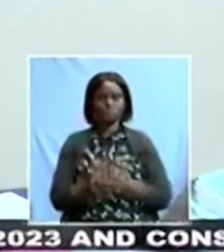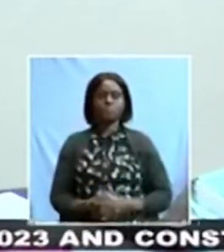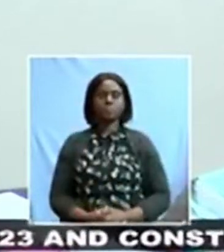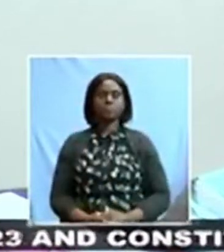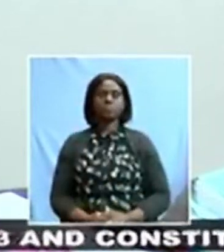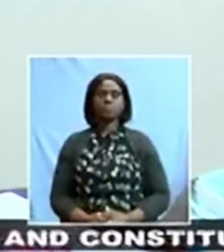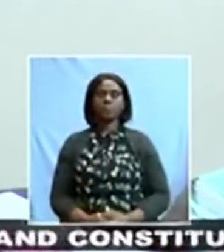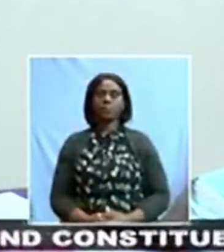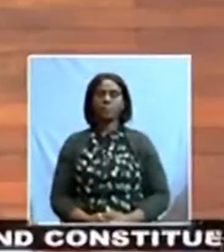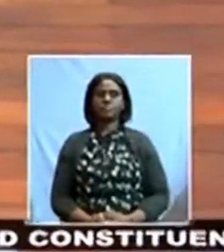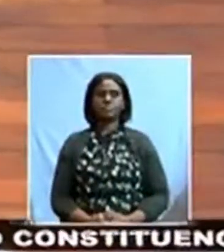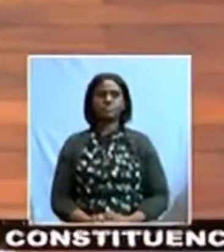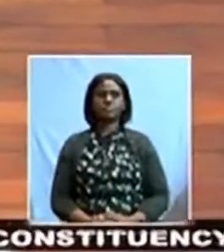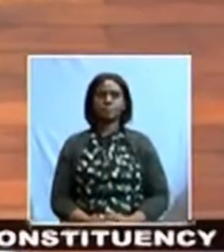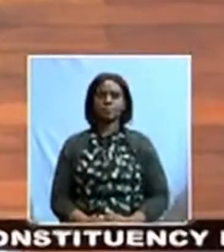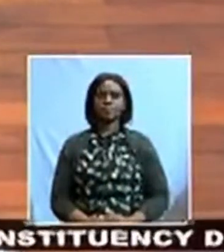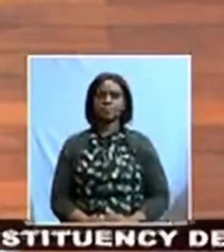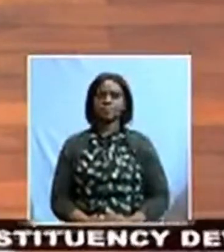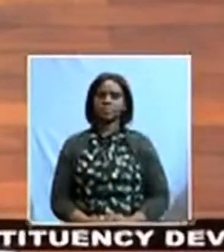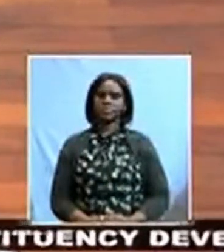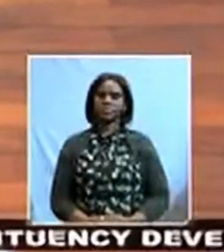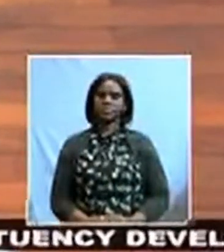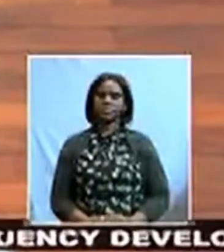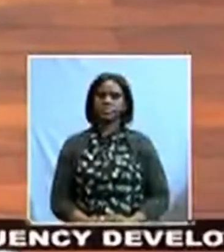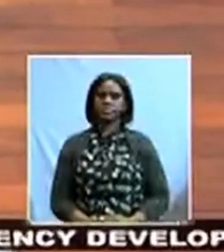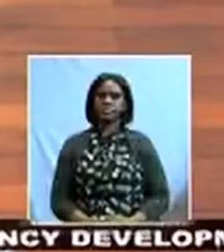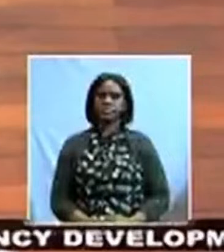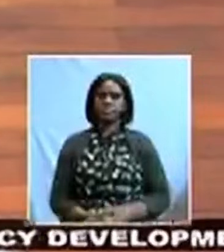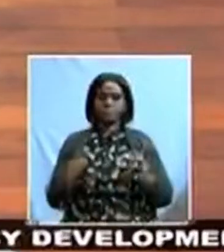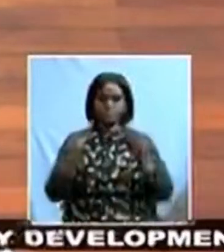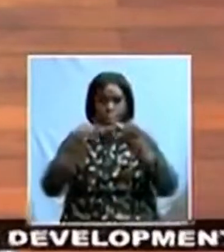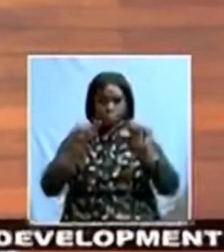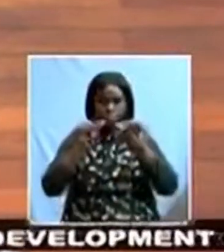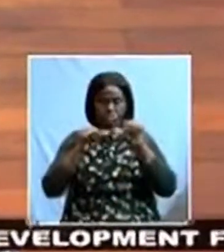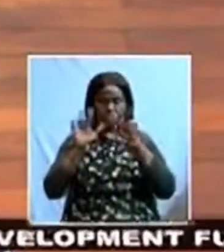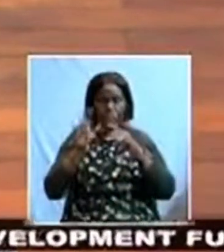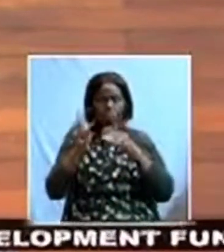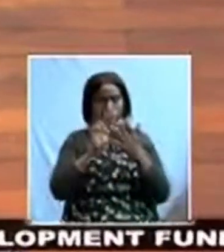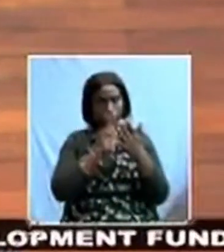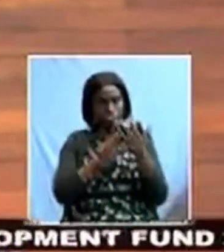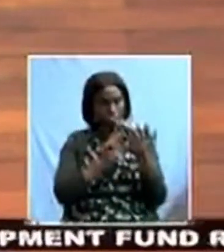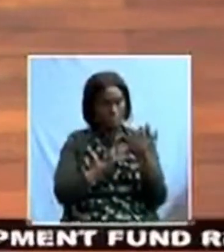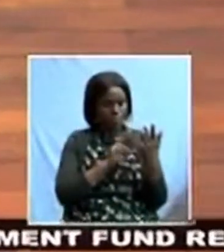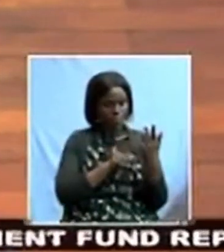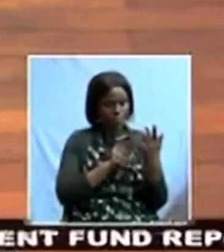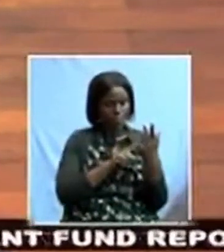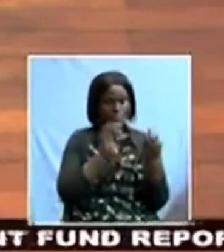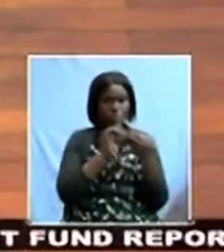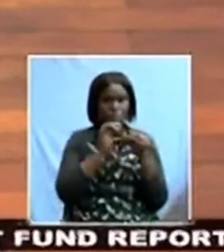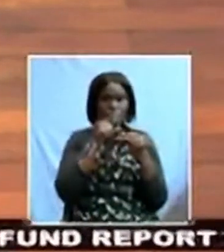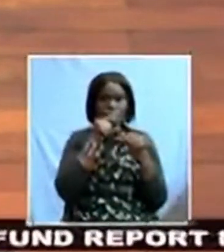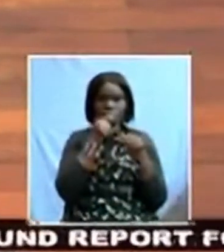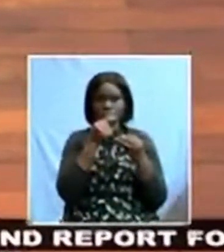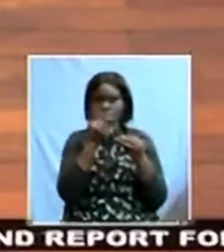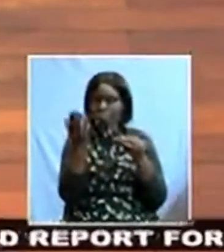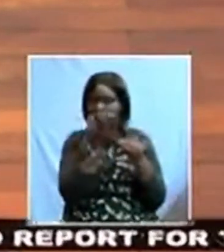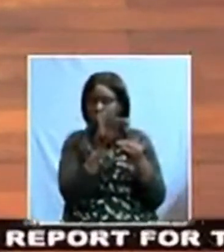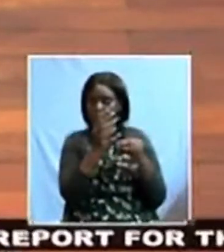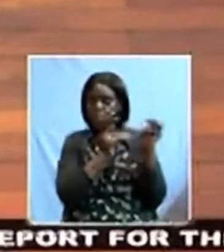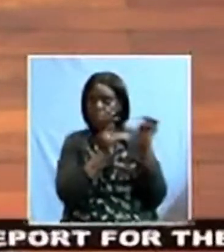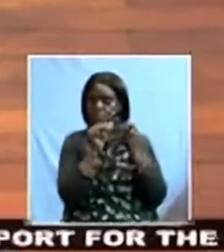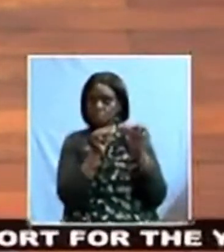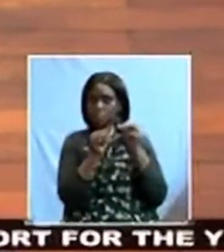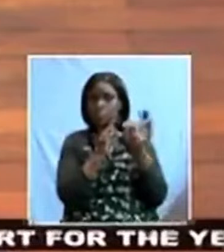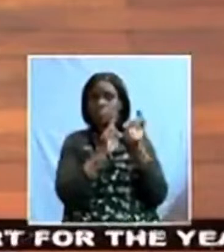My question, Chair, was from what the auditor was reading, he said the